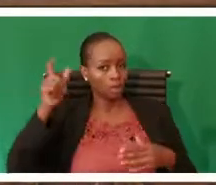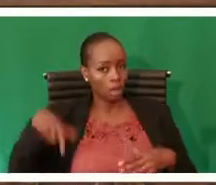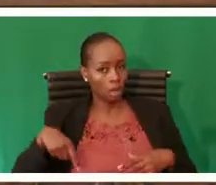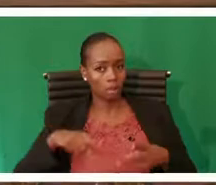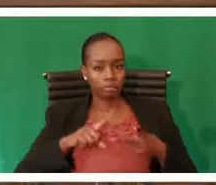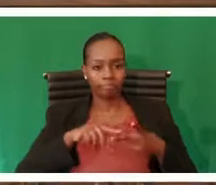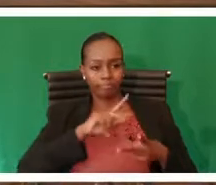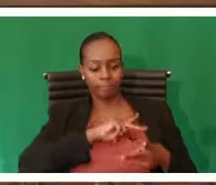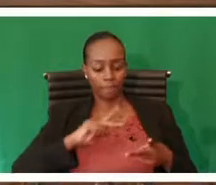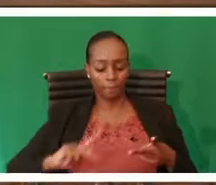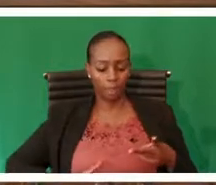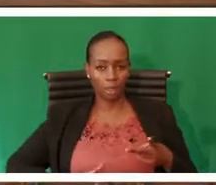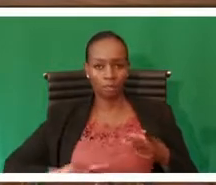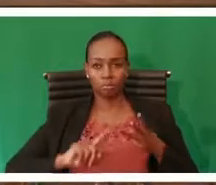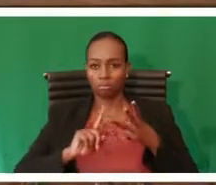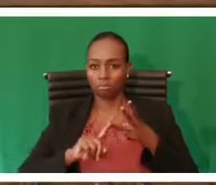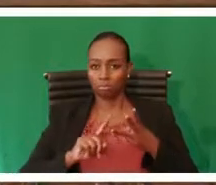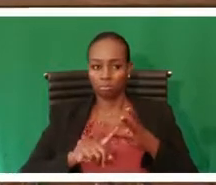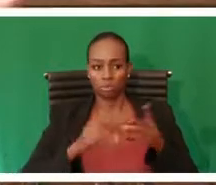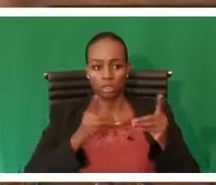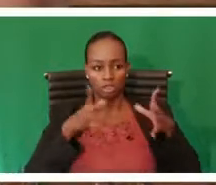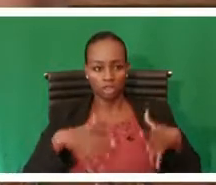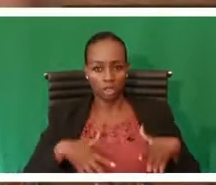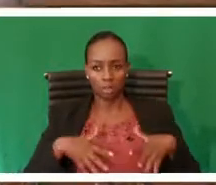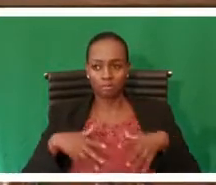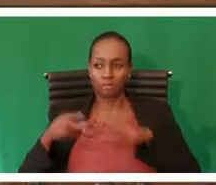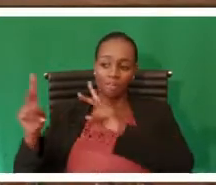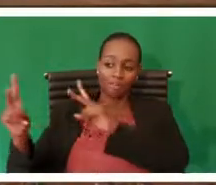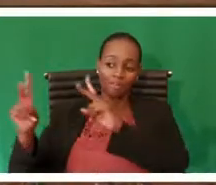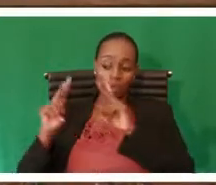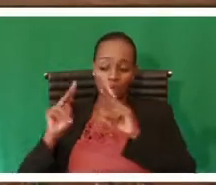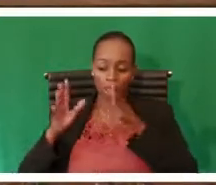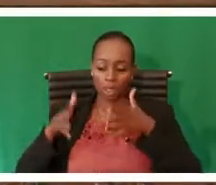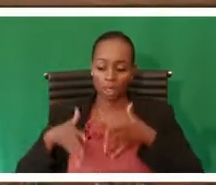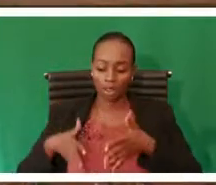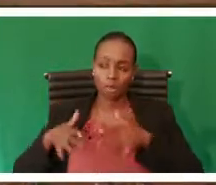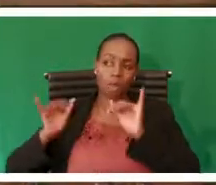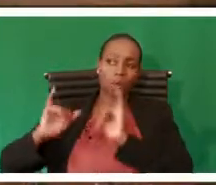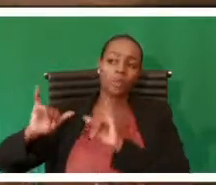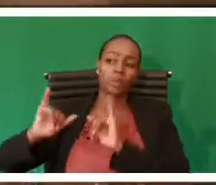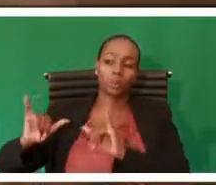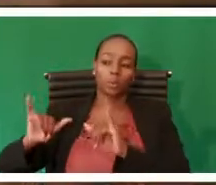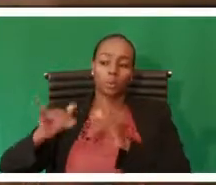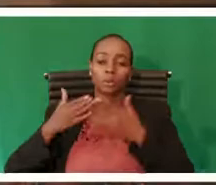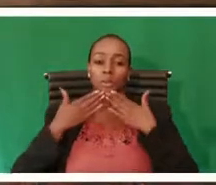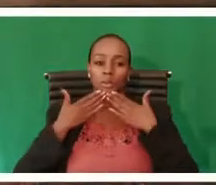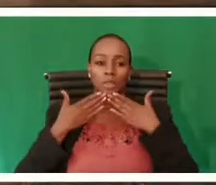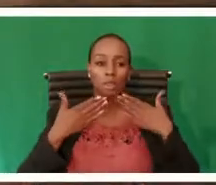Speaker, your guests are waiting for you. Thank you very much.